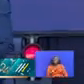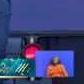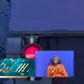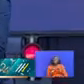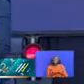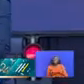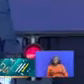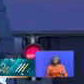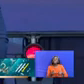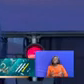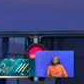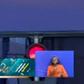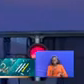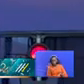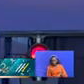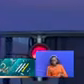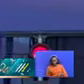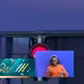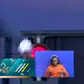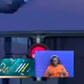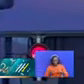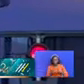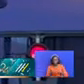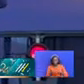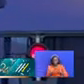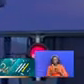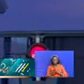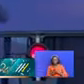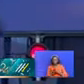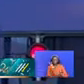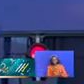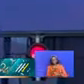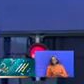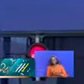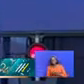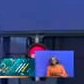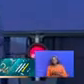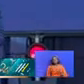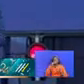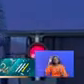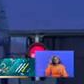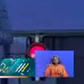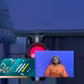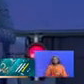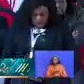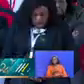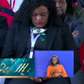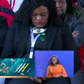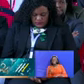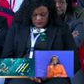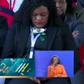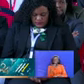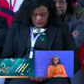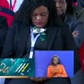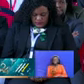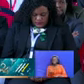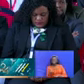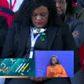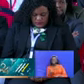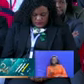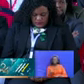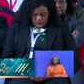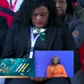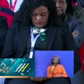we release prayers that R answers to words that R answers to